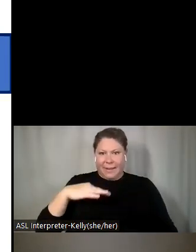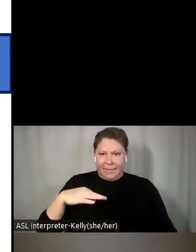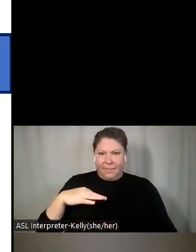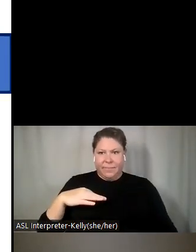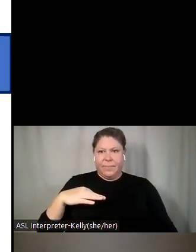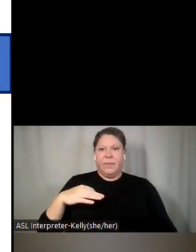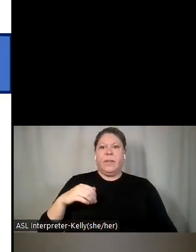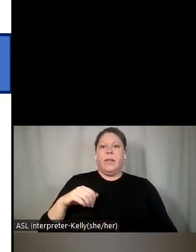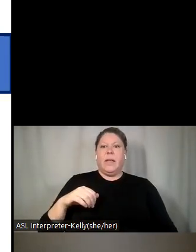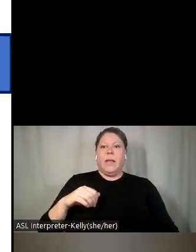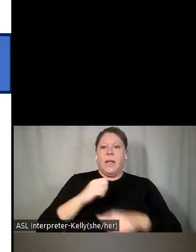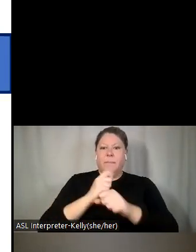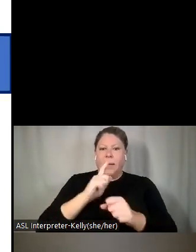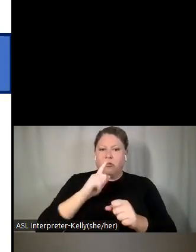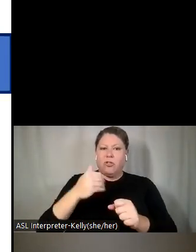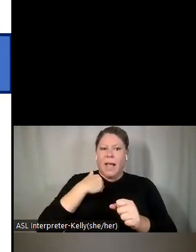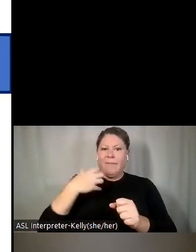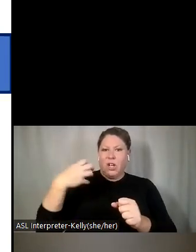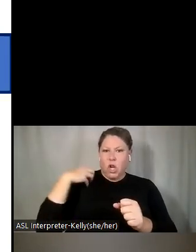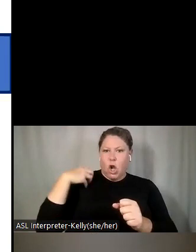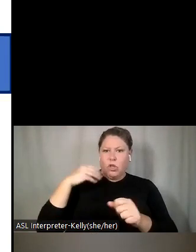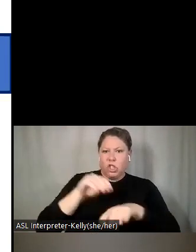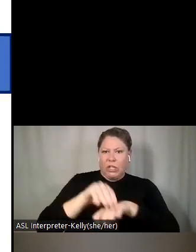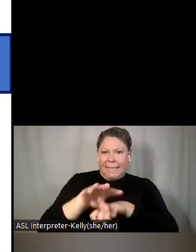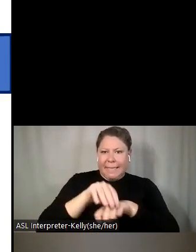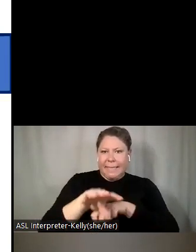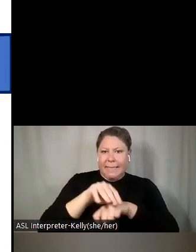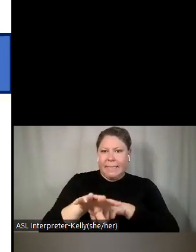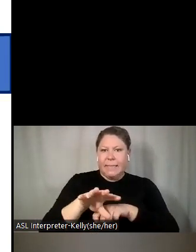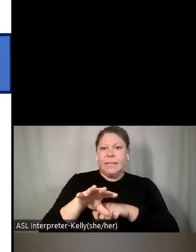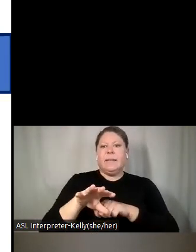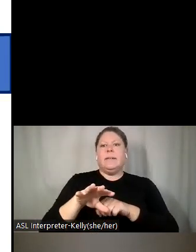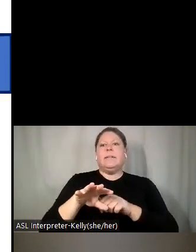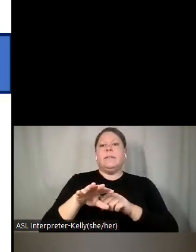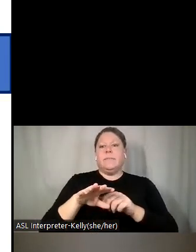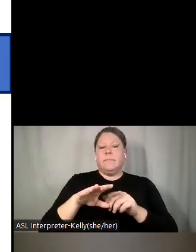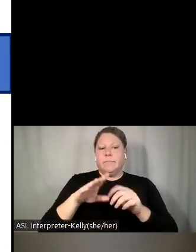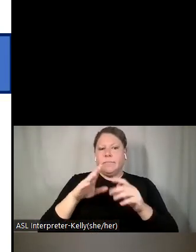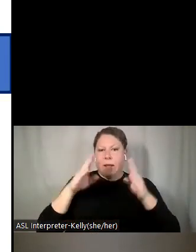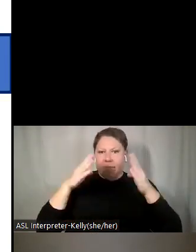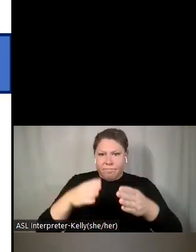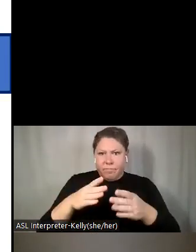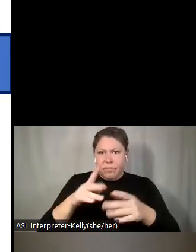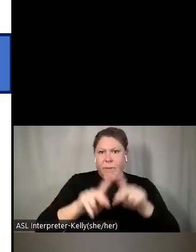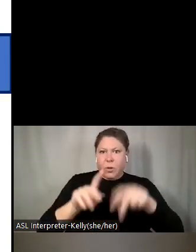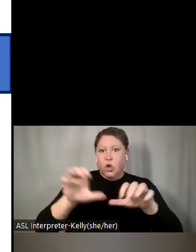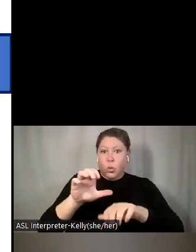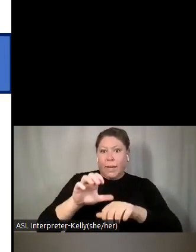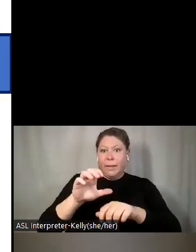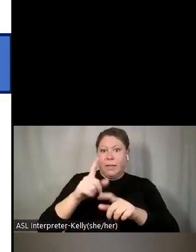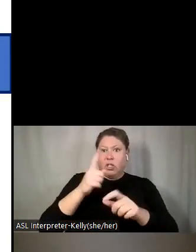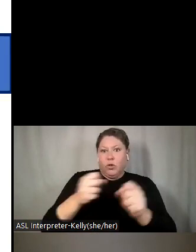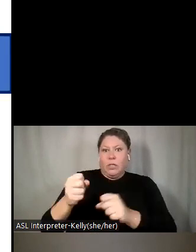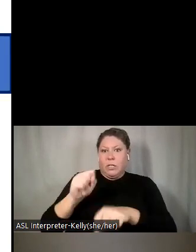that's centered on the folks doing the current improvement work tied to our strategic A3s, and standing